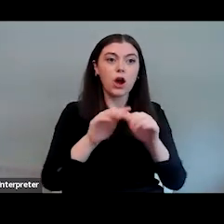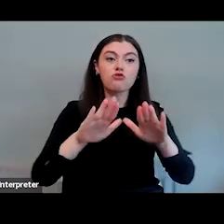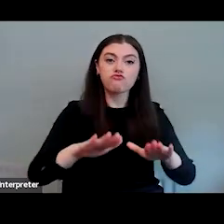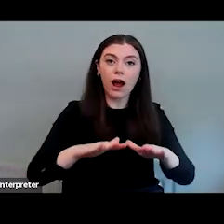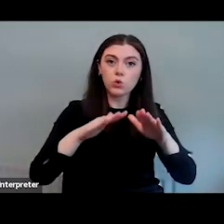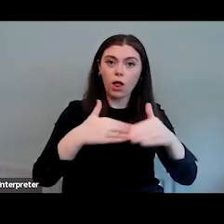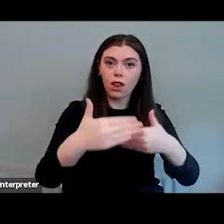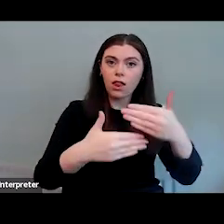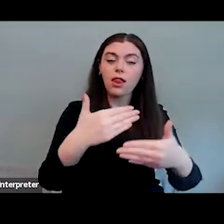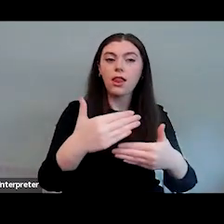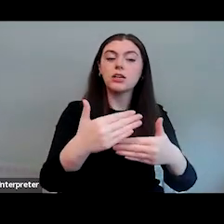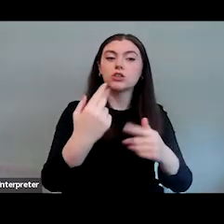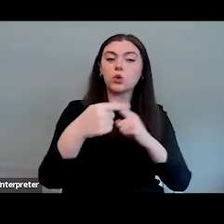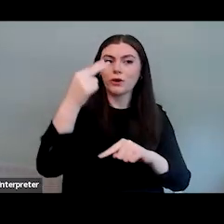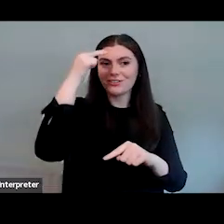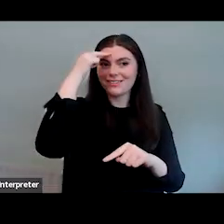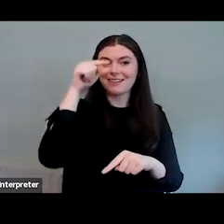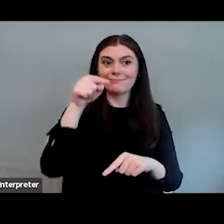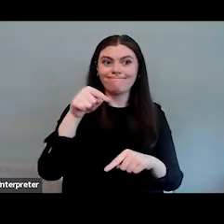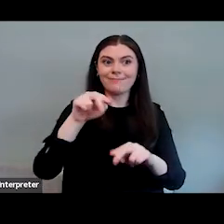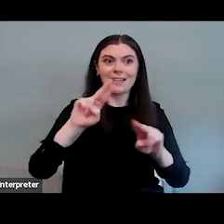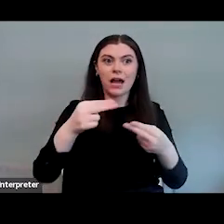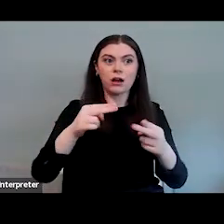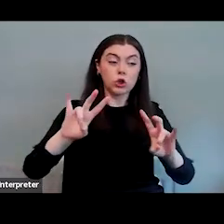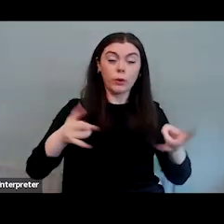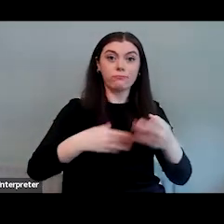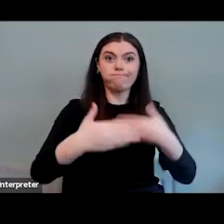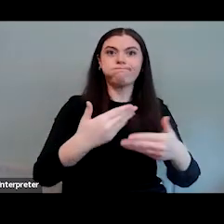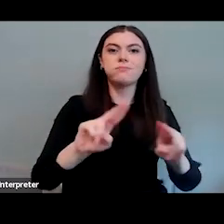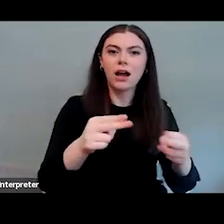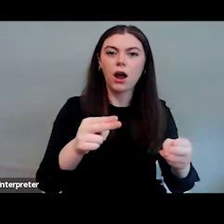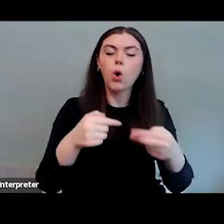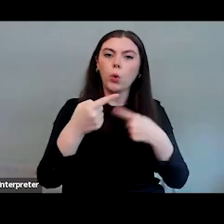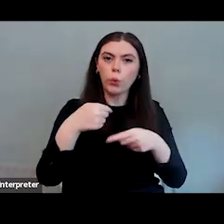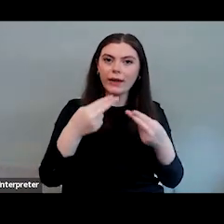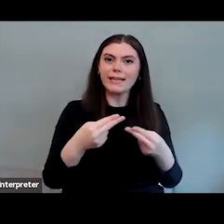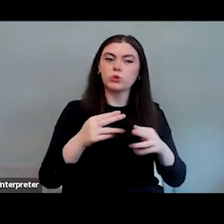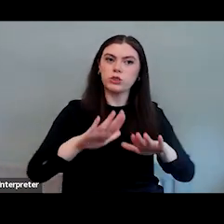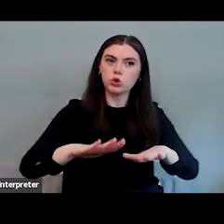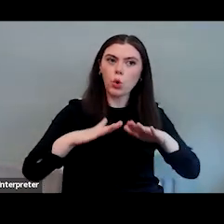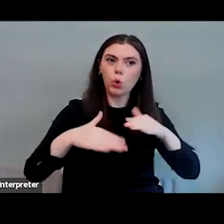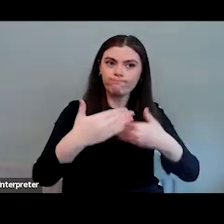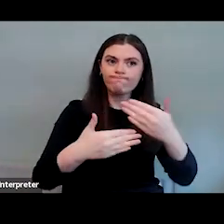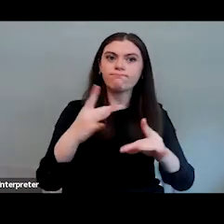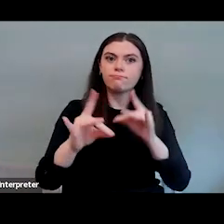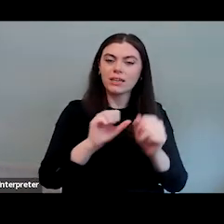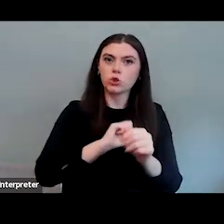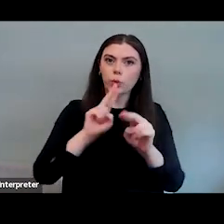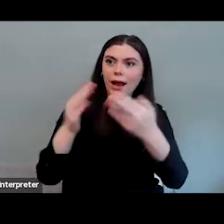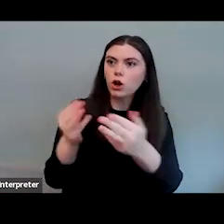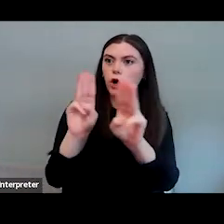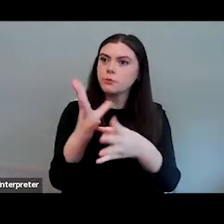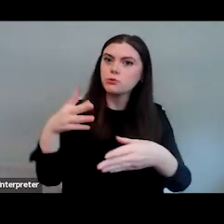understanding that unfortunately, this is not a sprint, it's a marathon, and we need to keep building gradual people power to get us to our